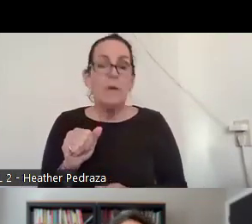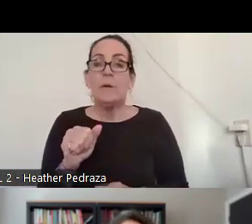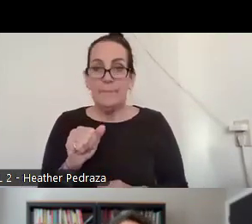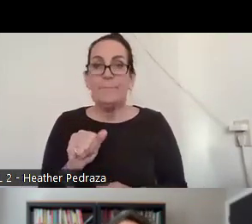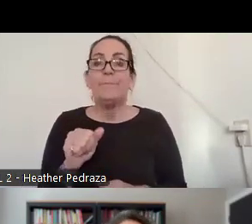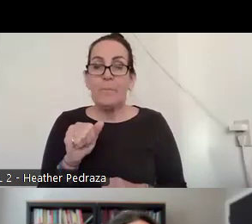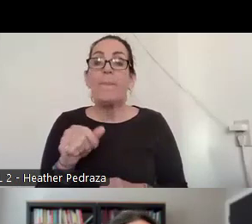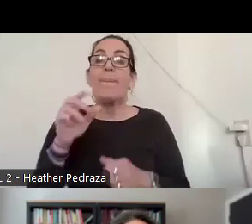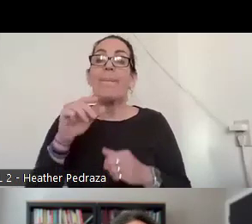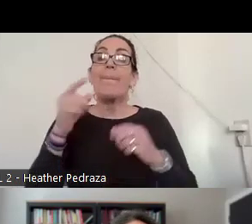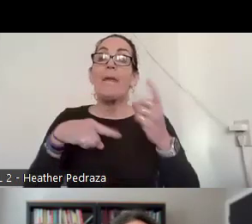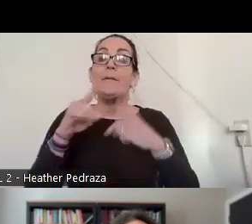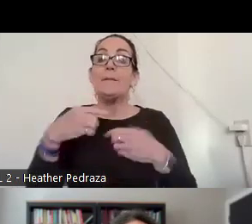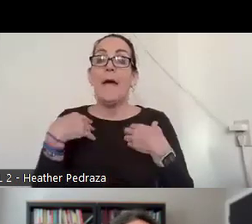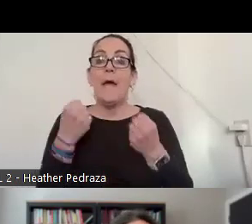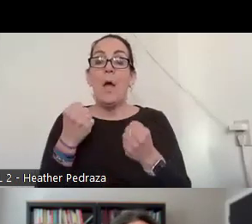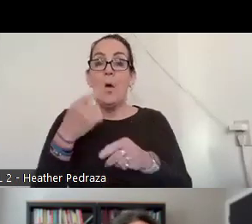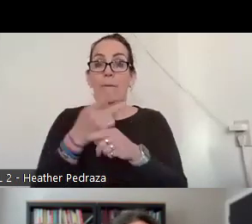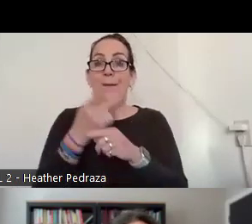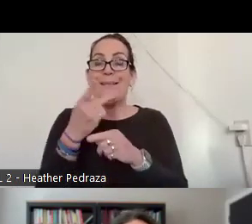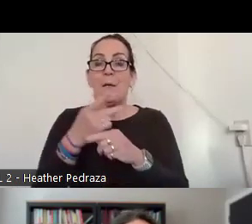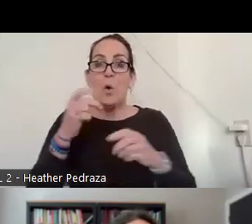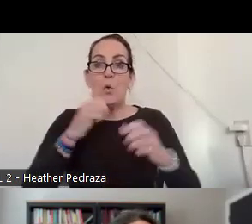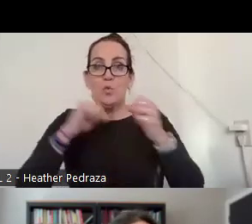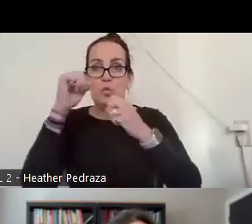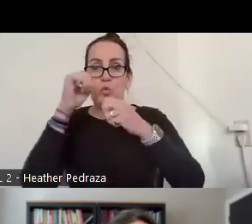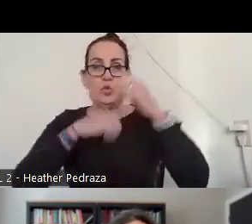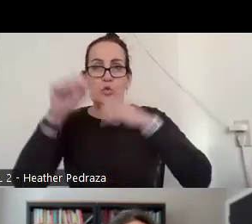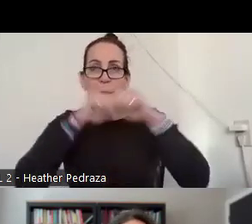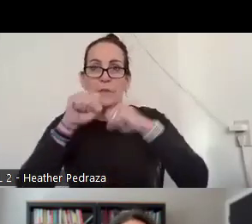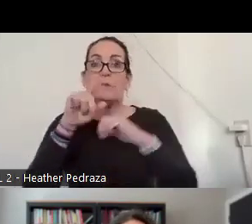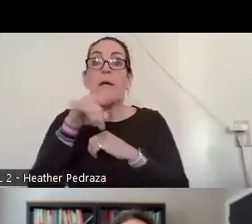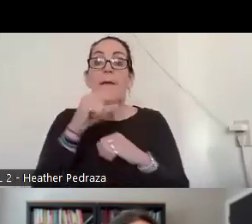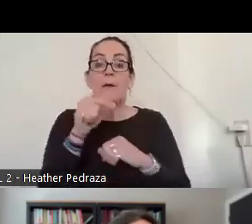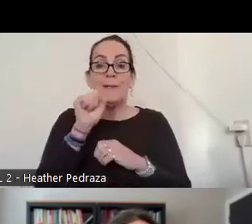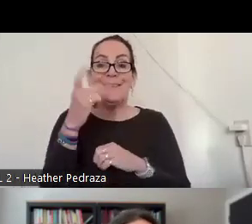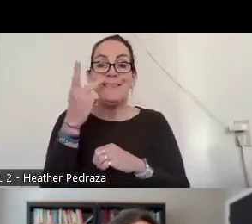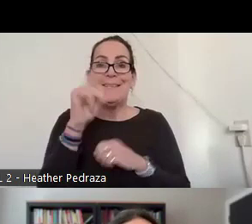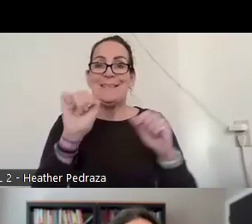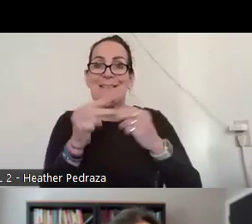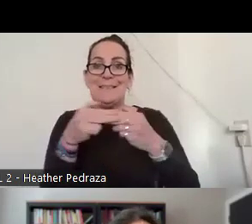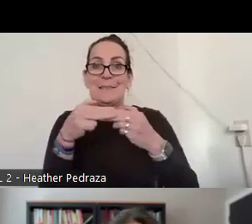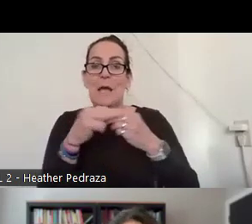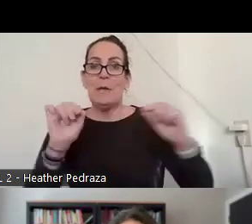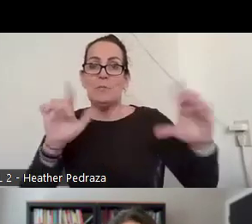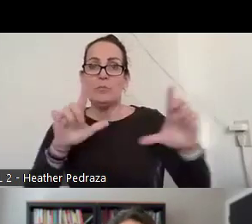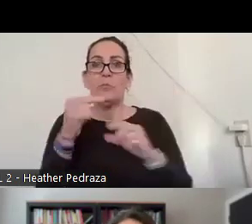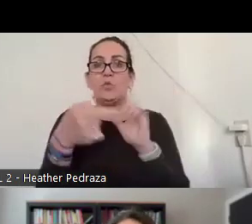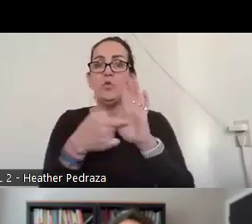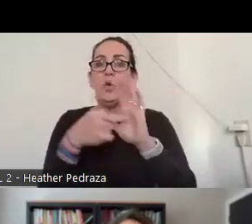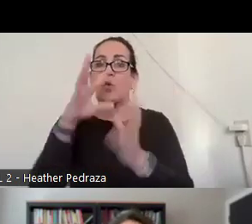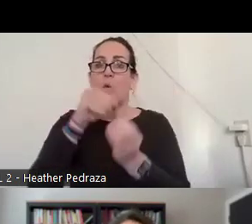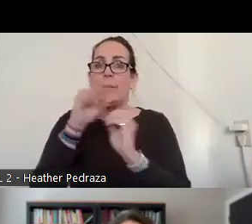Strategies. They call it the 6 key components of an MPA. So what you're seeing on the slide here is that framework. There's 6